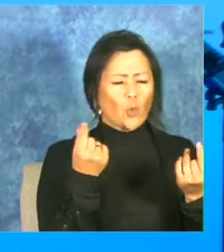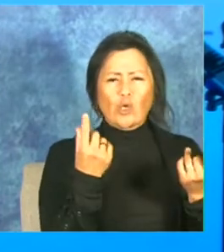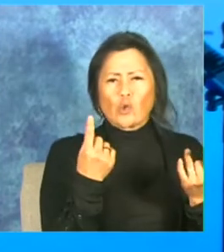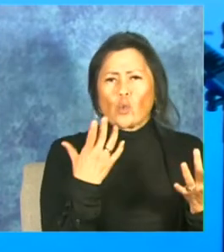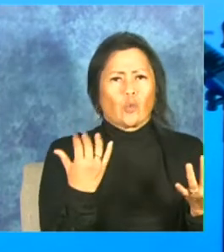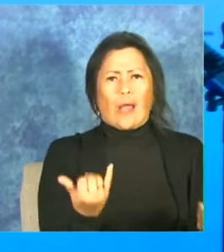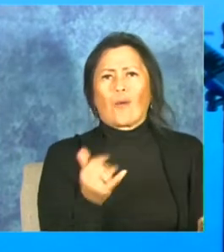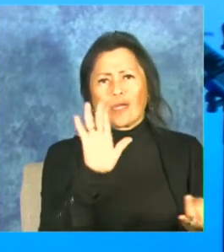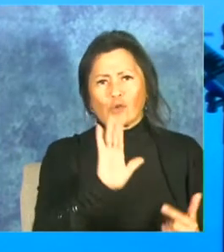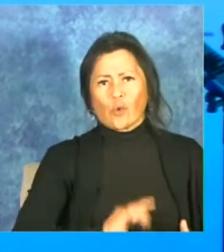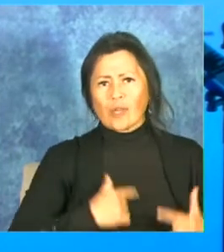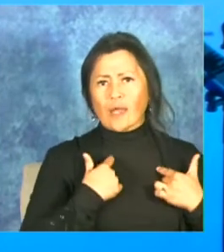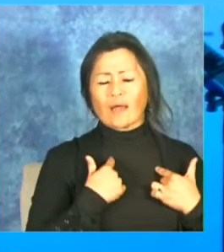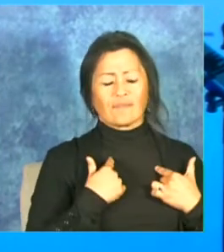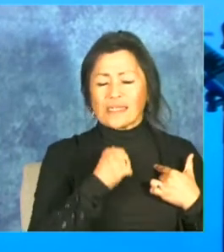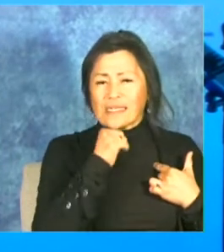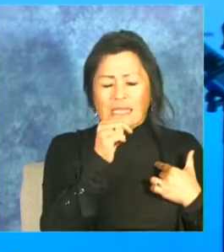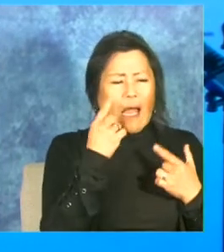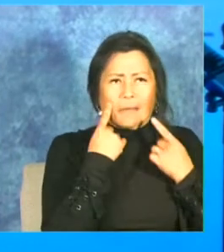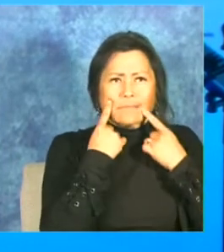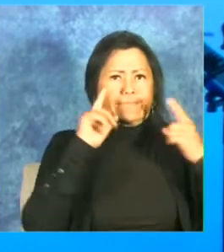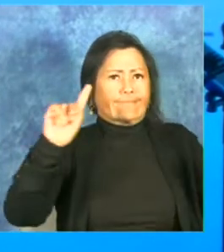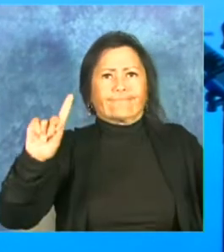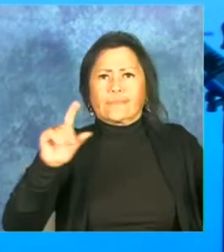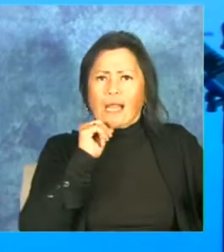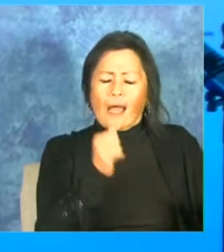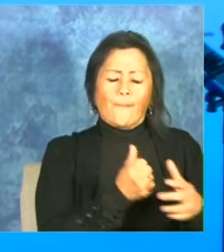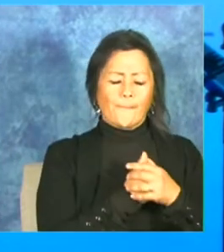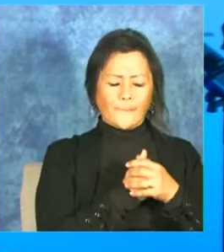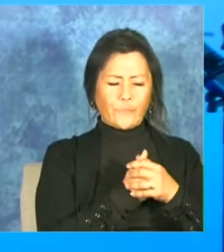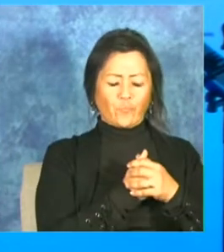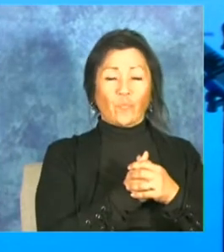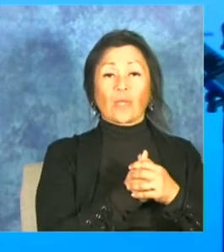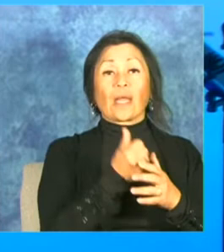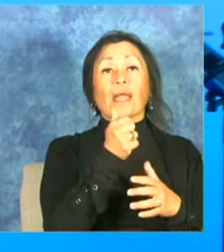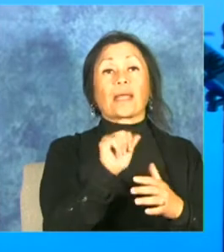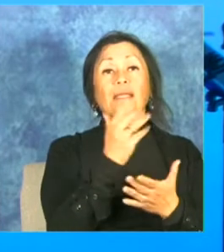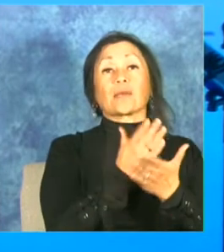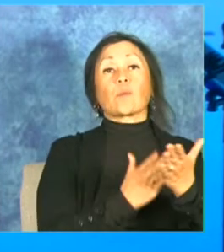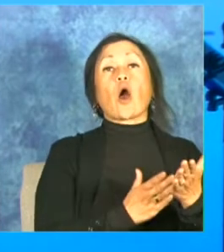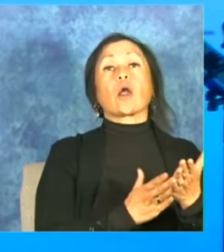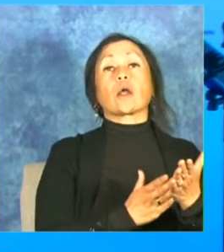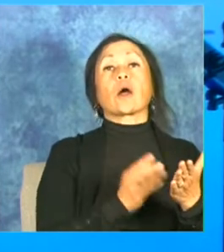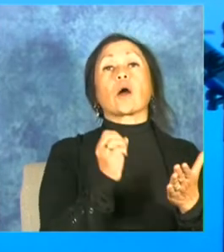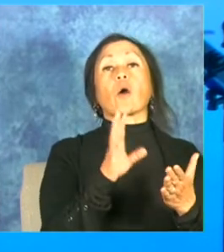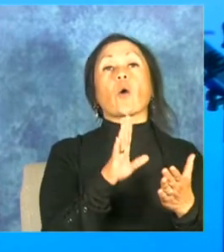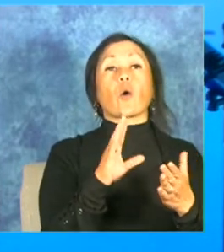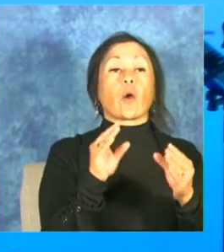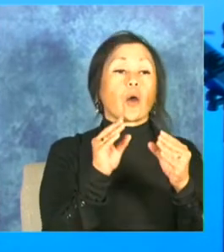from here, because it's just not working. Any aspect